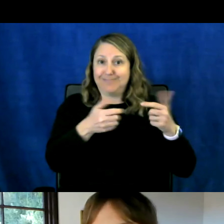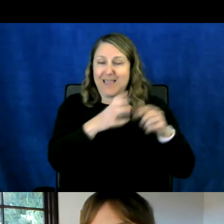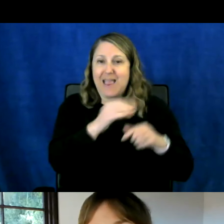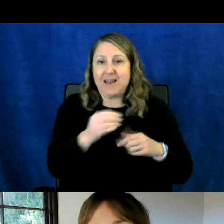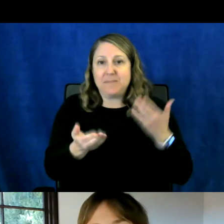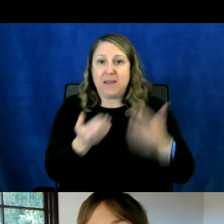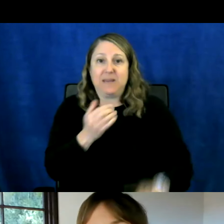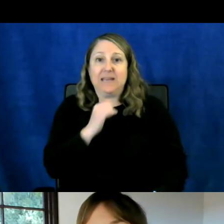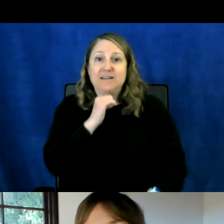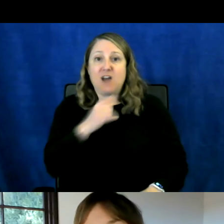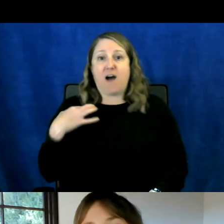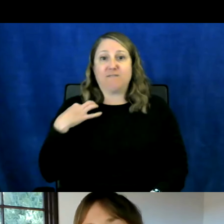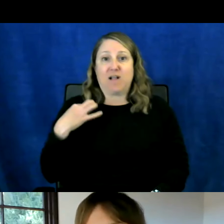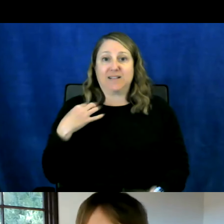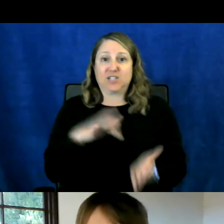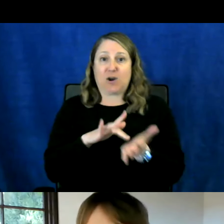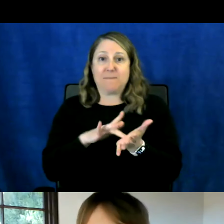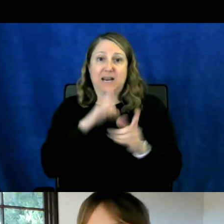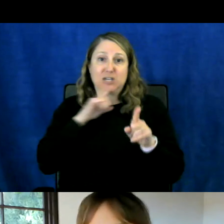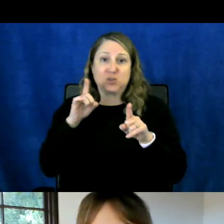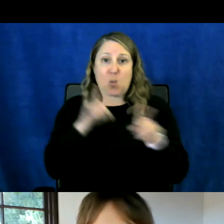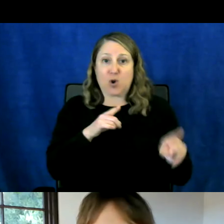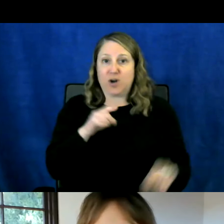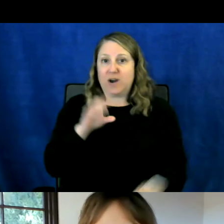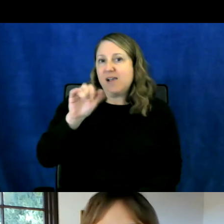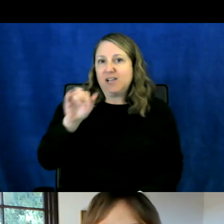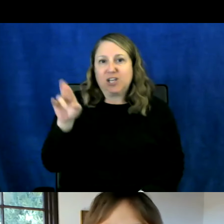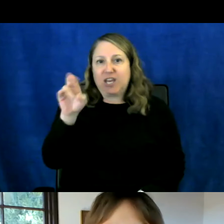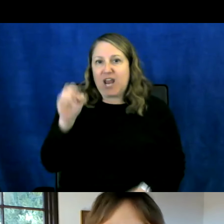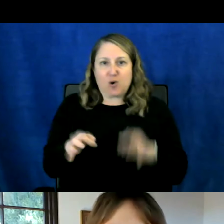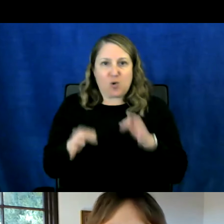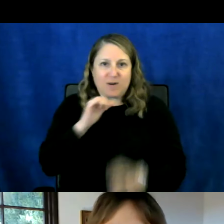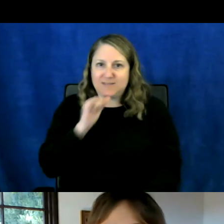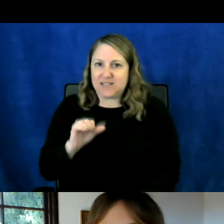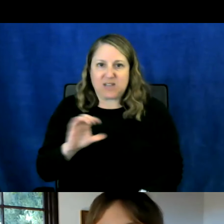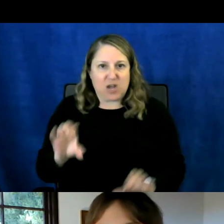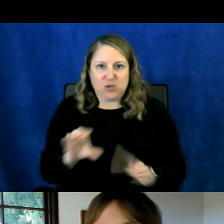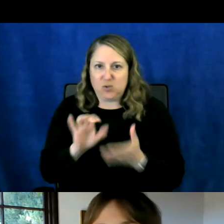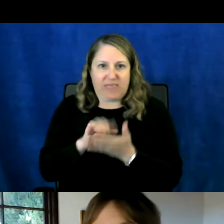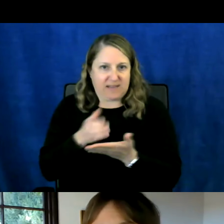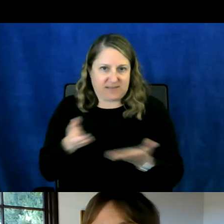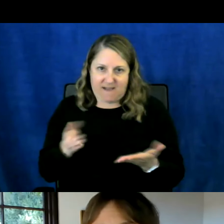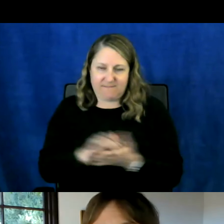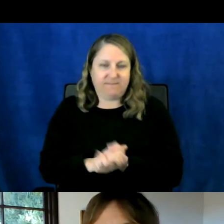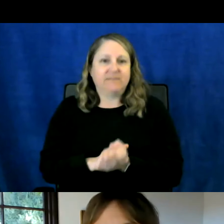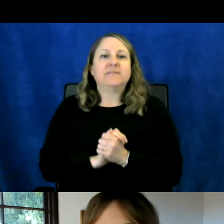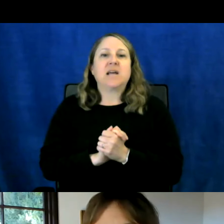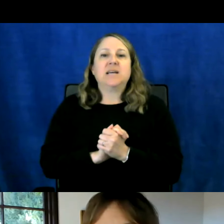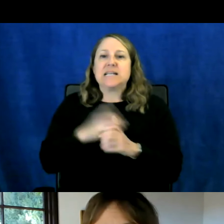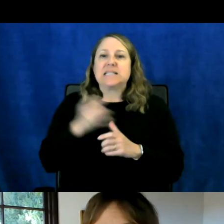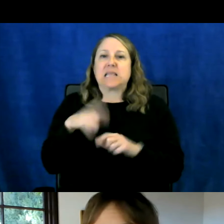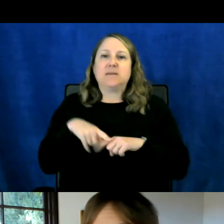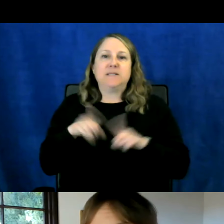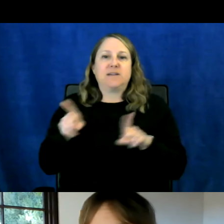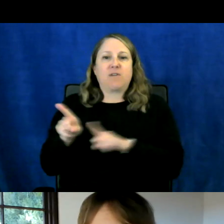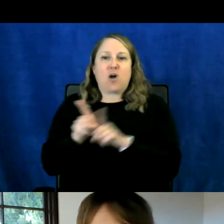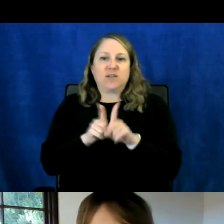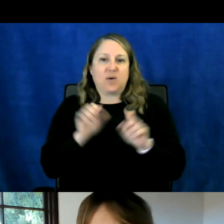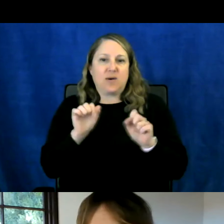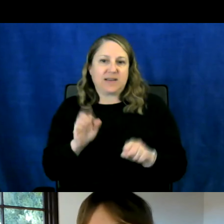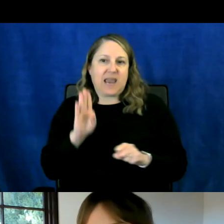medication orders. Care Court does not do those things. It is a little different also in that it can be initiated